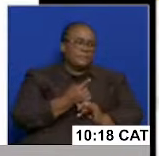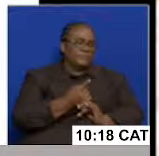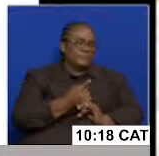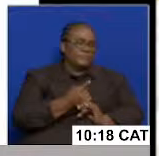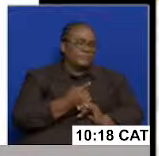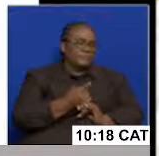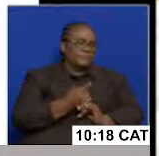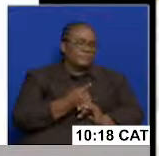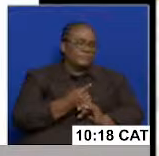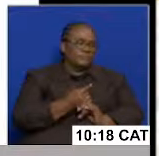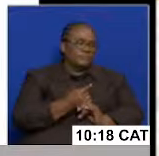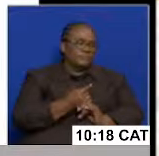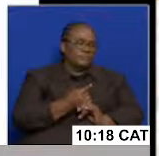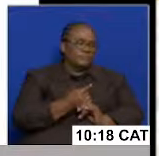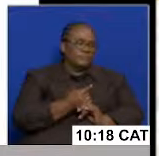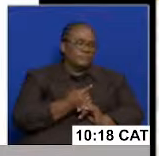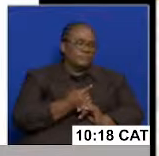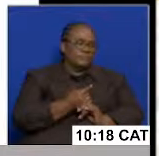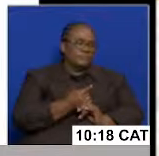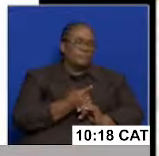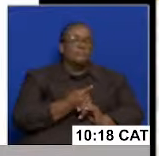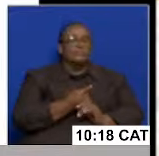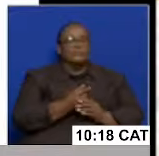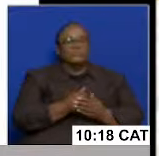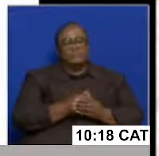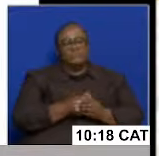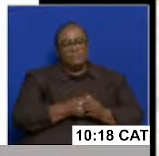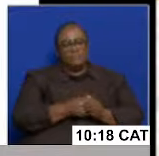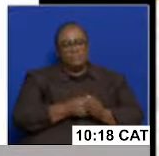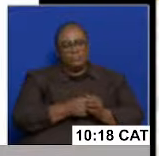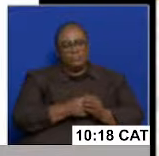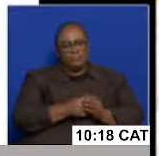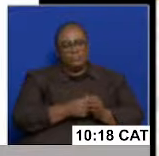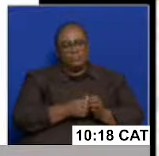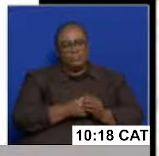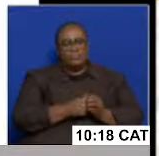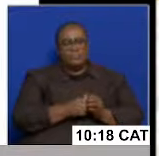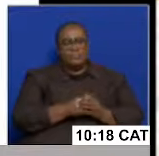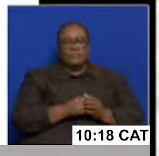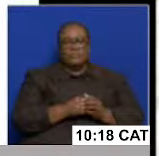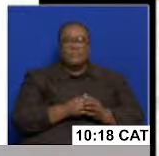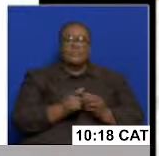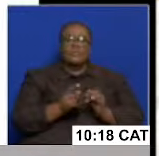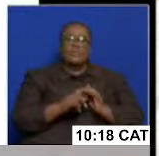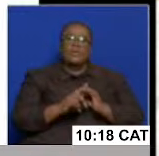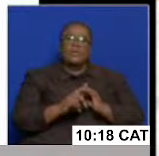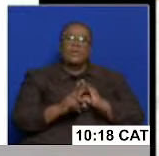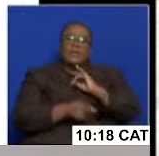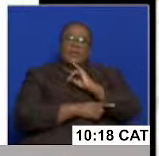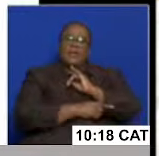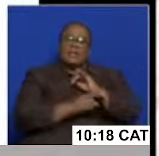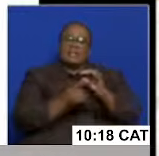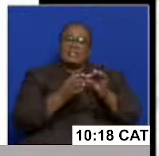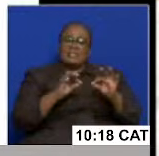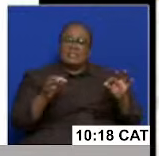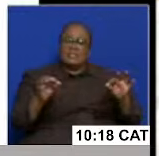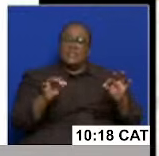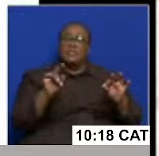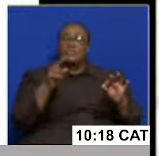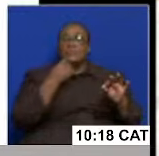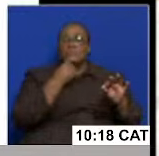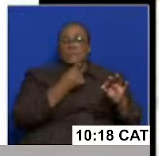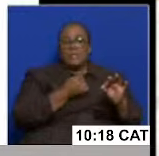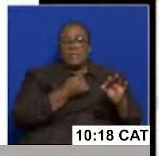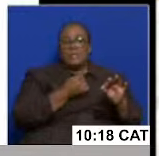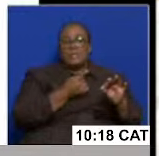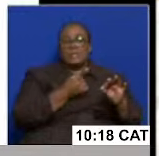the second last sentence there, in fact, it's the last sentence, you say, while at Nando's, I shared with them the information